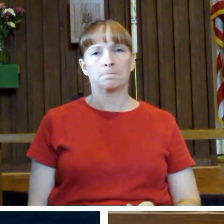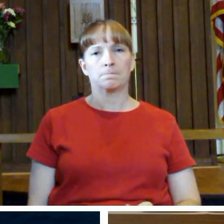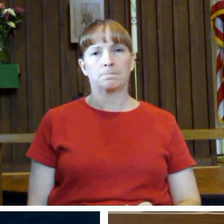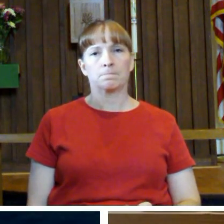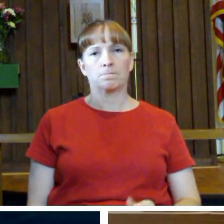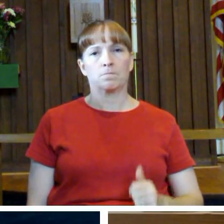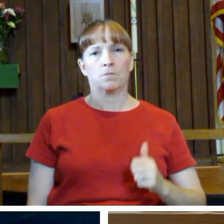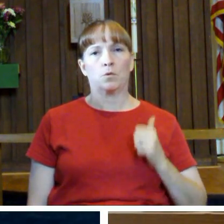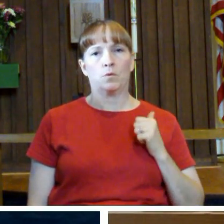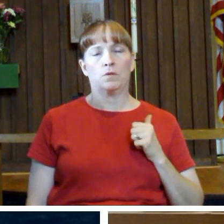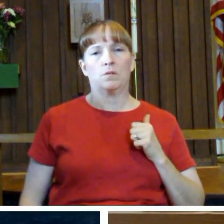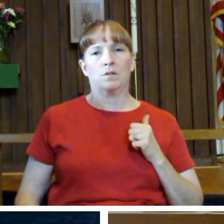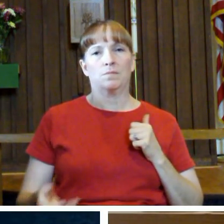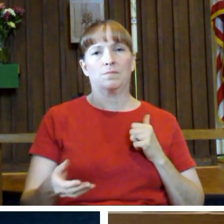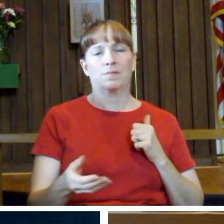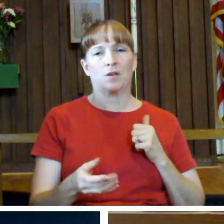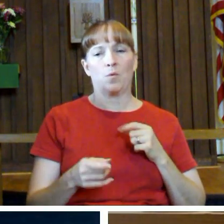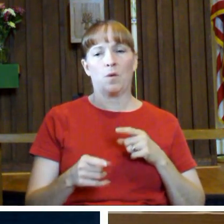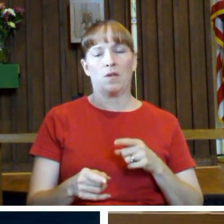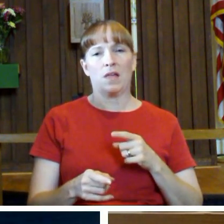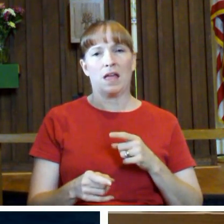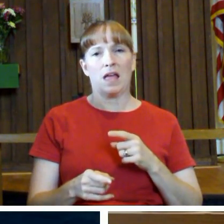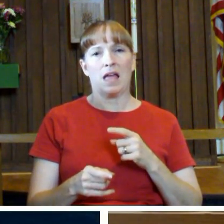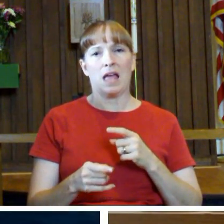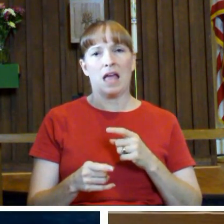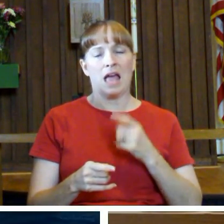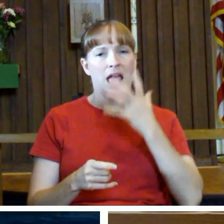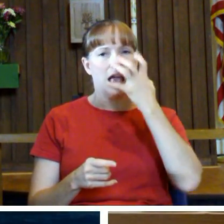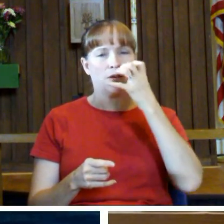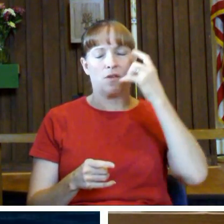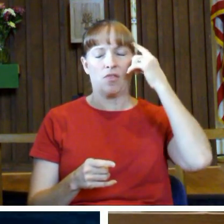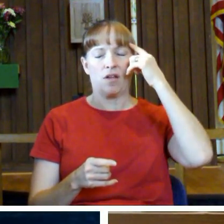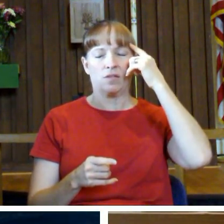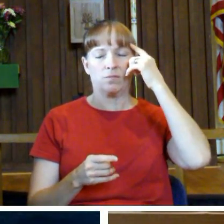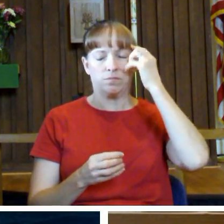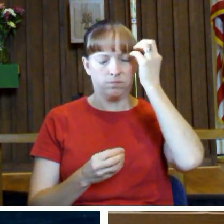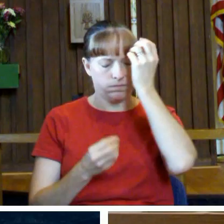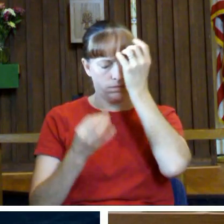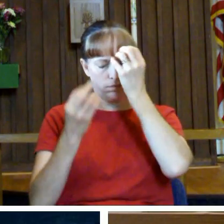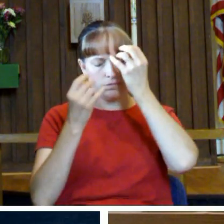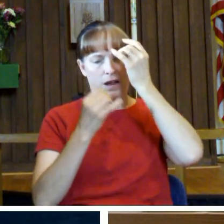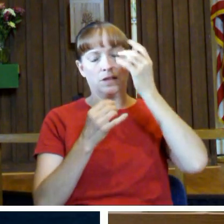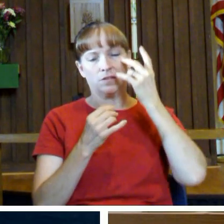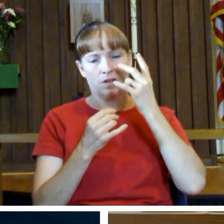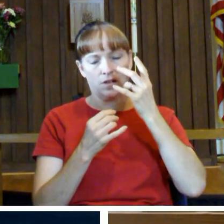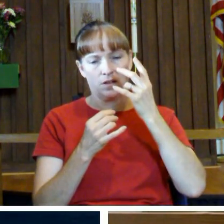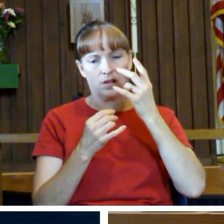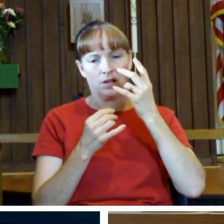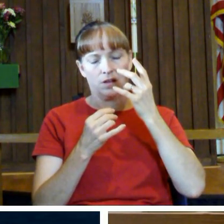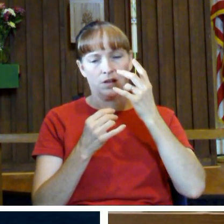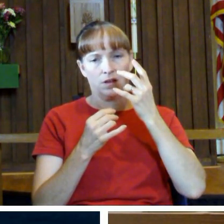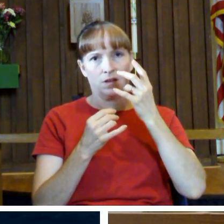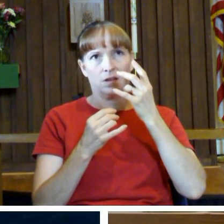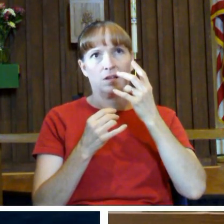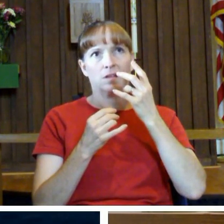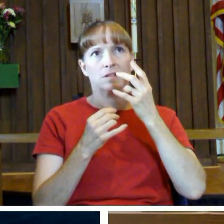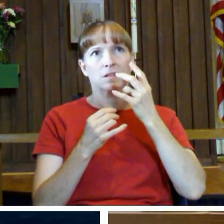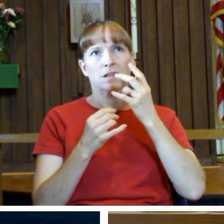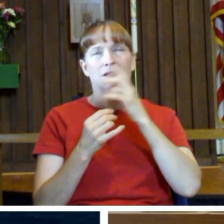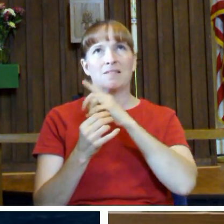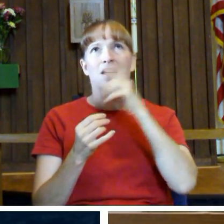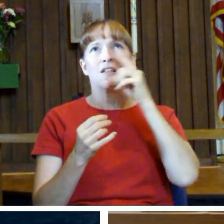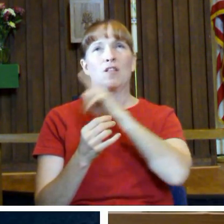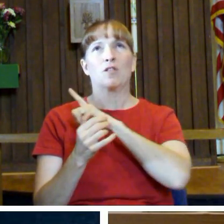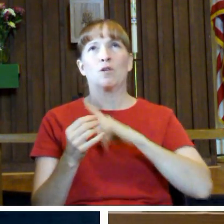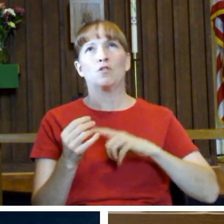side. Even as the angry, vengeful thoughts boiled through me, I saw the sin of them. Lord Jesus Christ had died